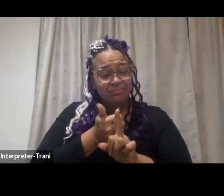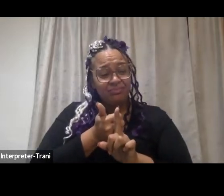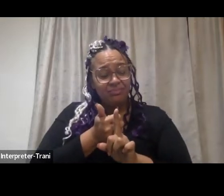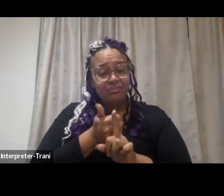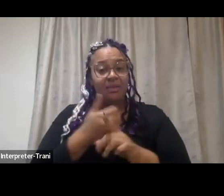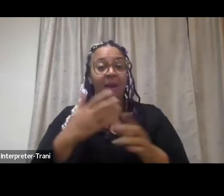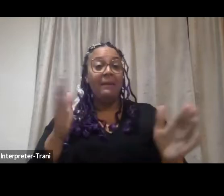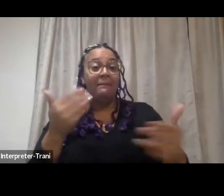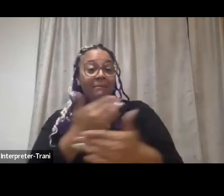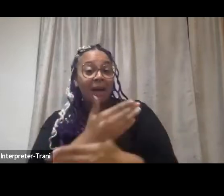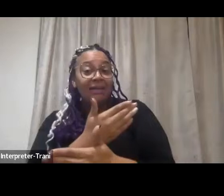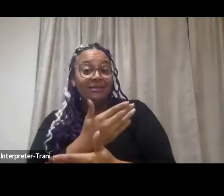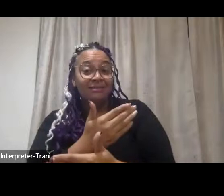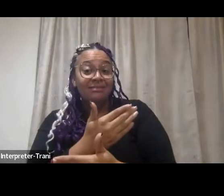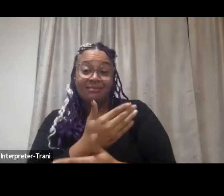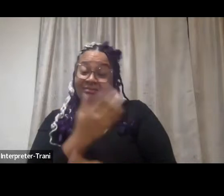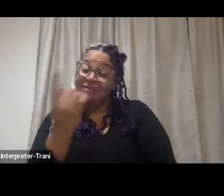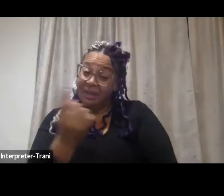Pisces always somewhere.